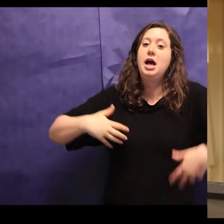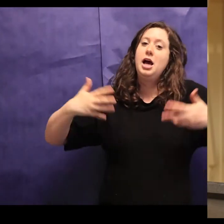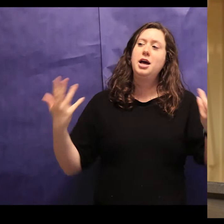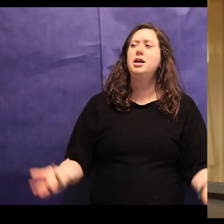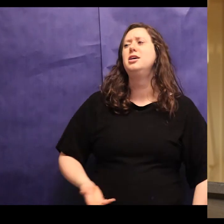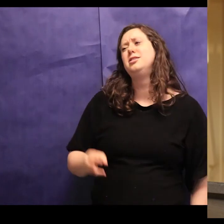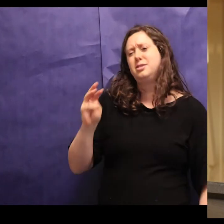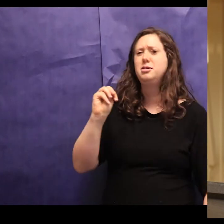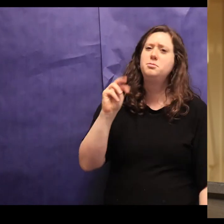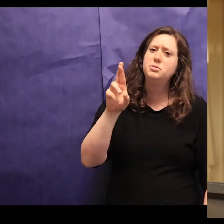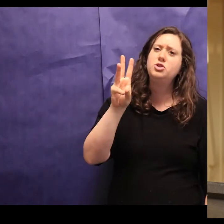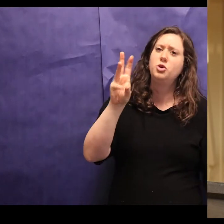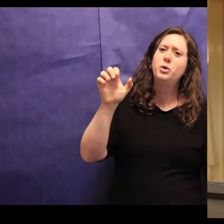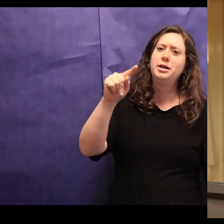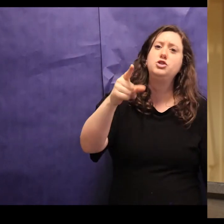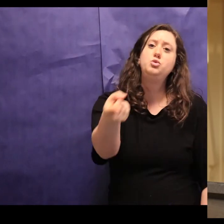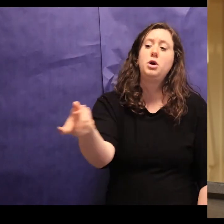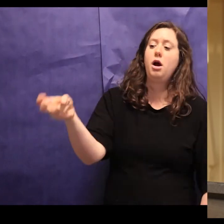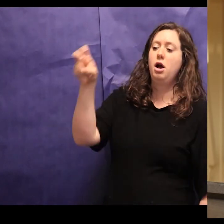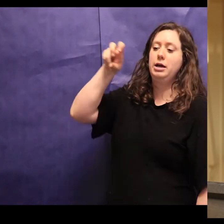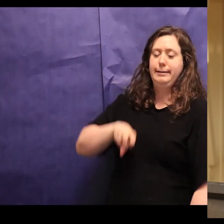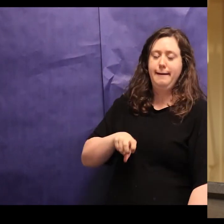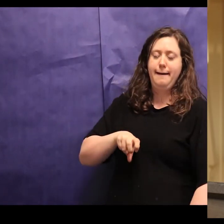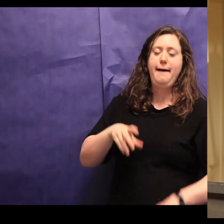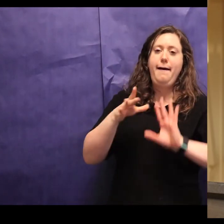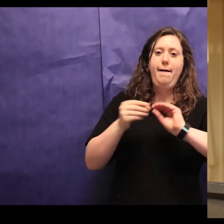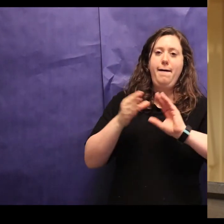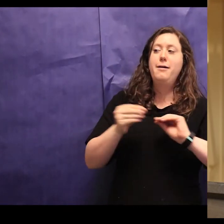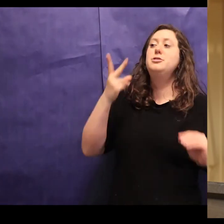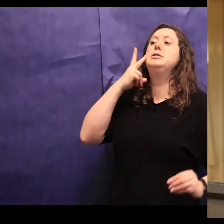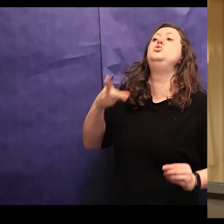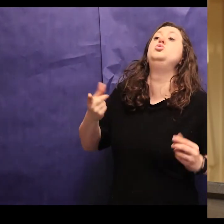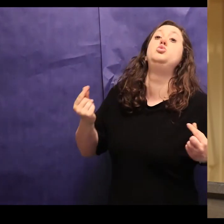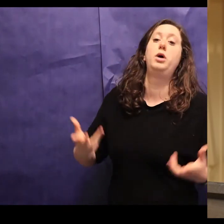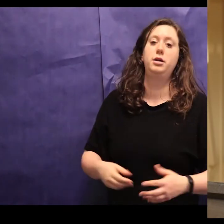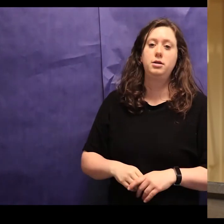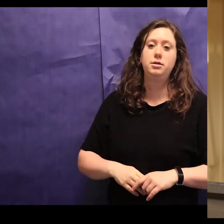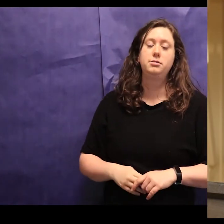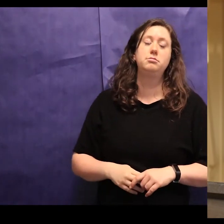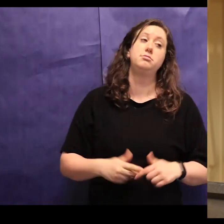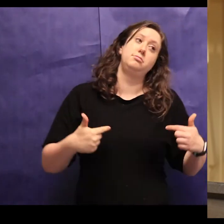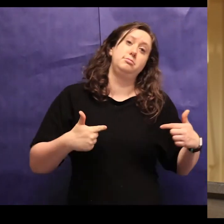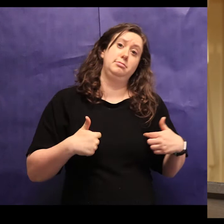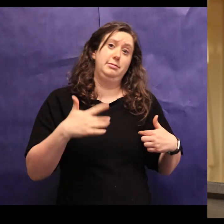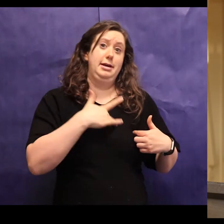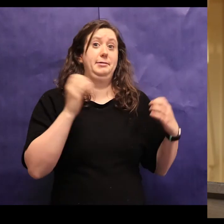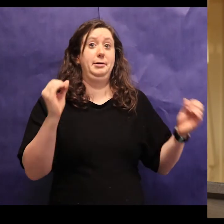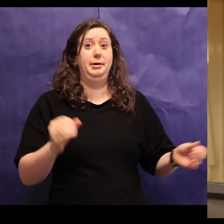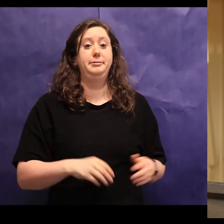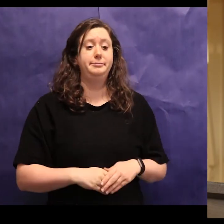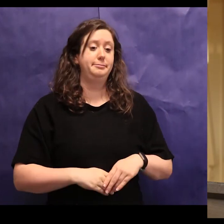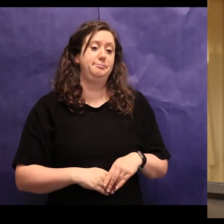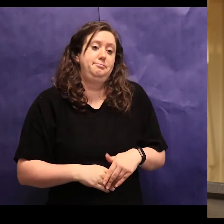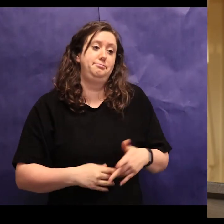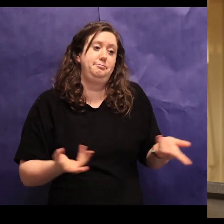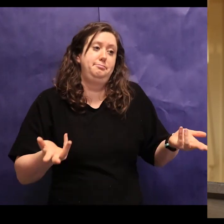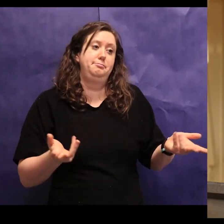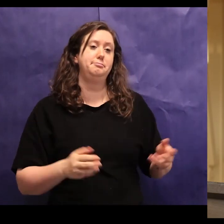Mr. Wes, why don't you come up here and then sit right in the same spot and then we'll see how it goes. Cause I ain't got no heart. I'm heartless.